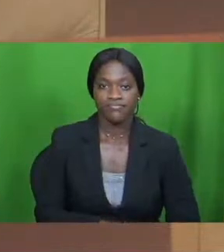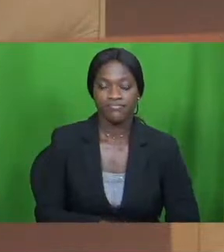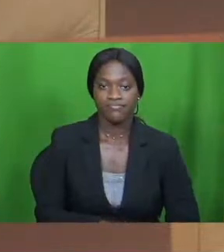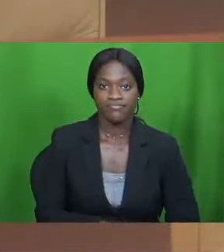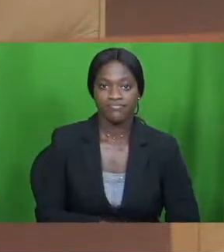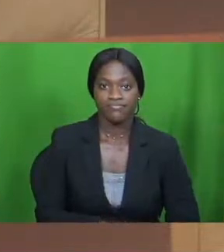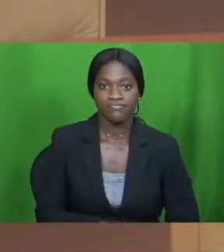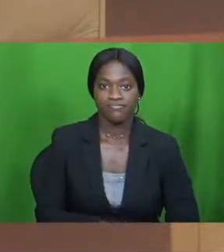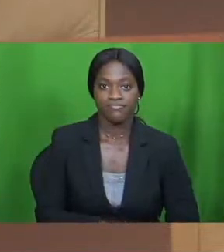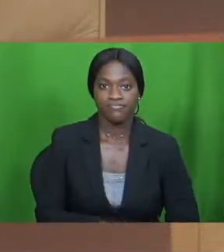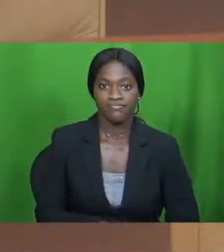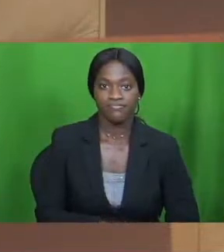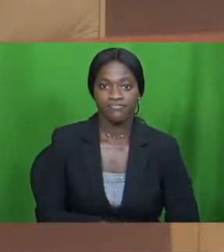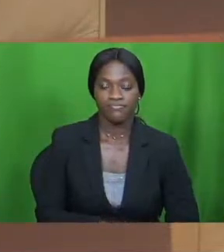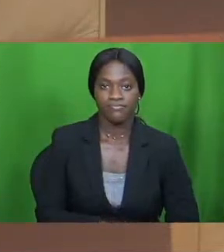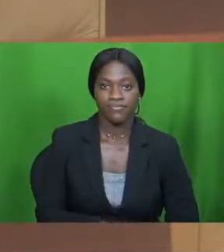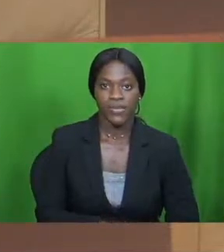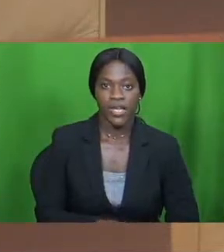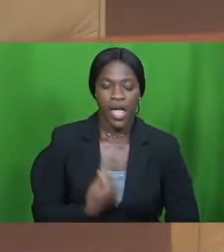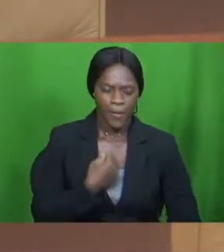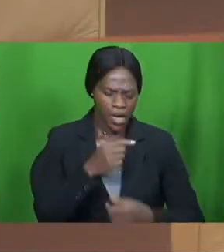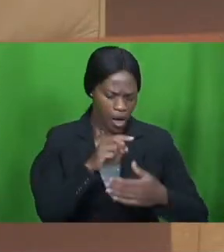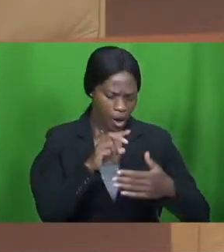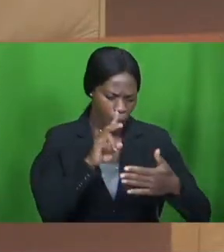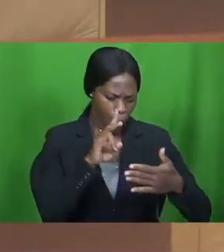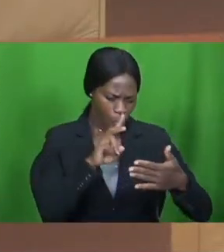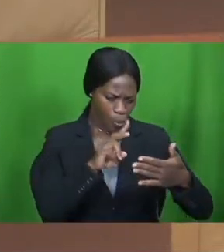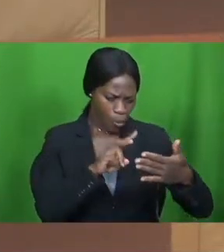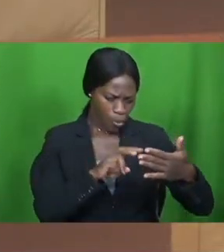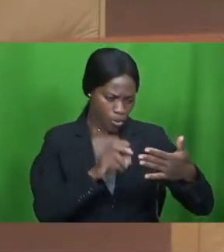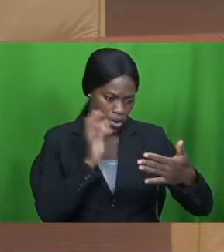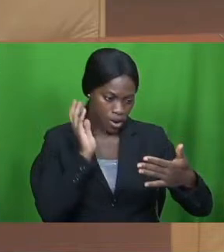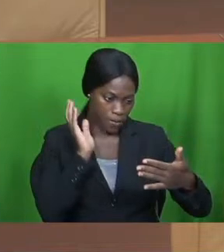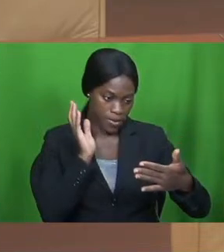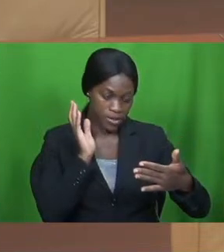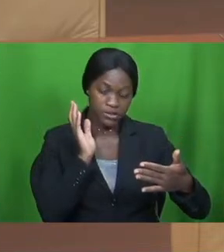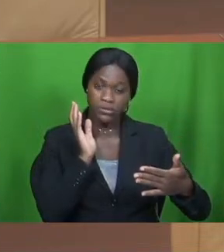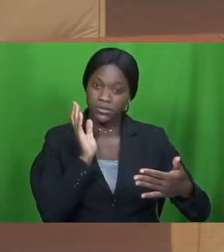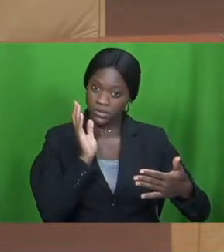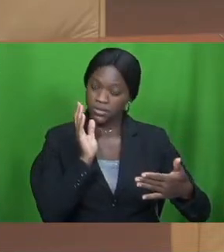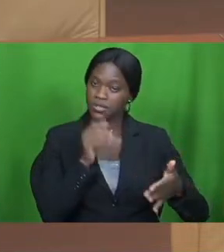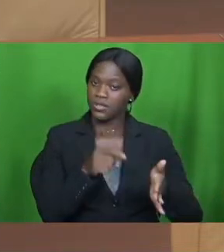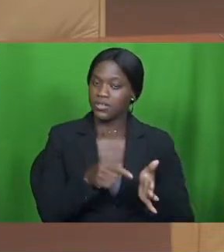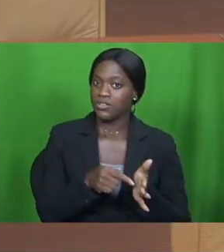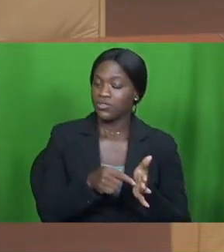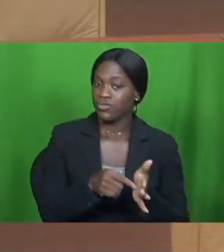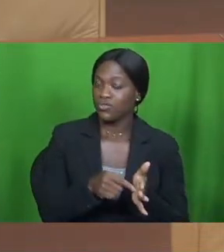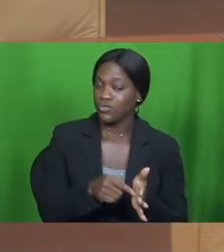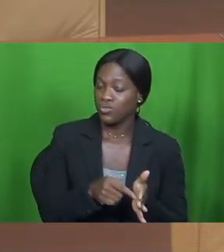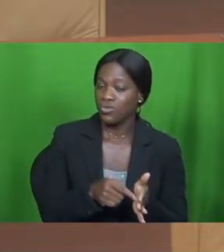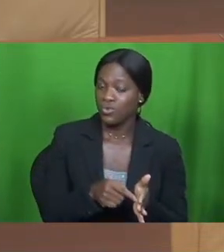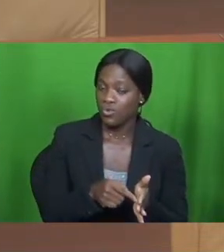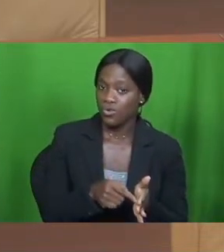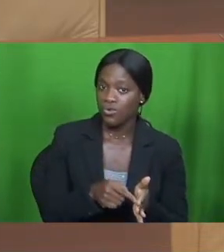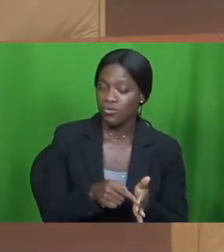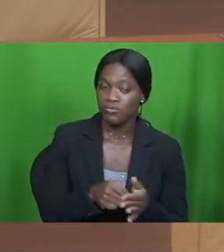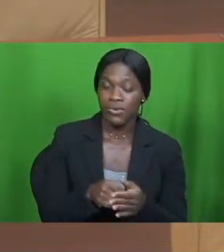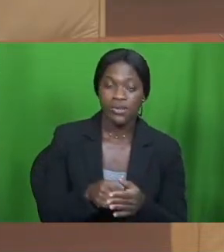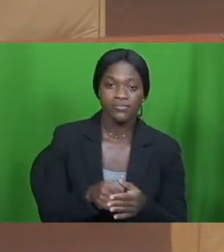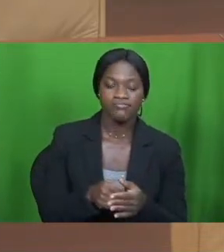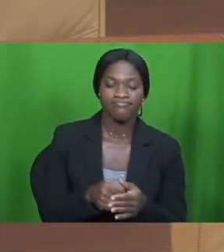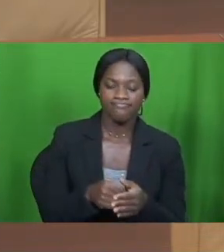Right, Honourable Speaker, going through the tribute, it is clear that this is a public